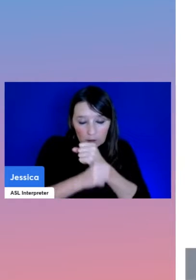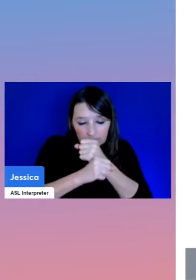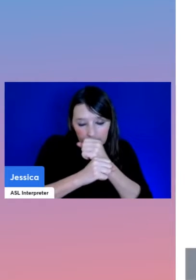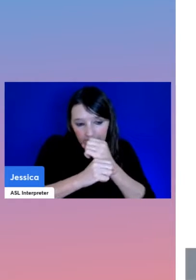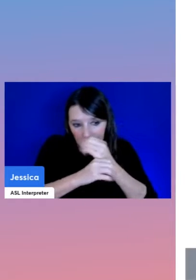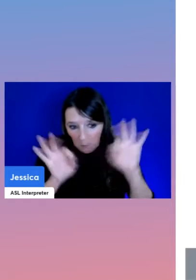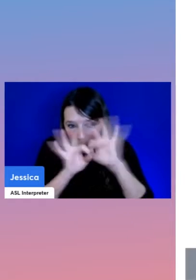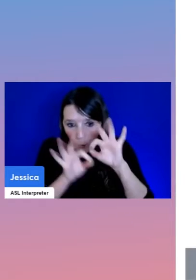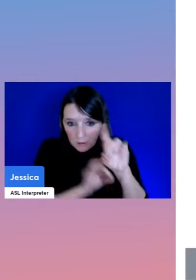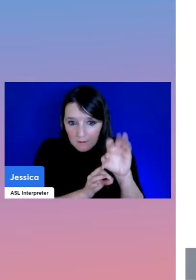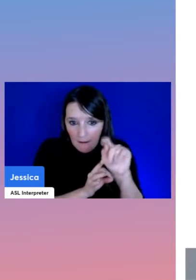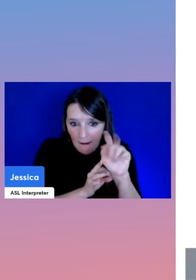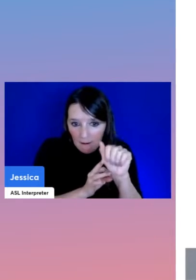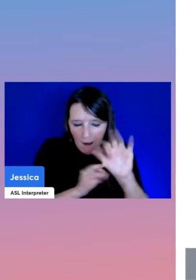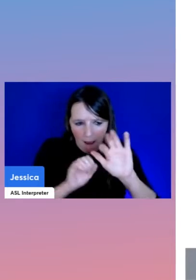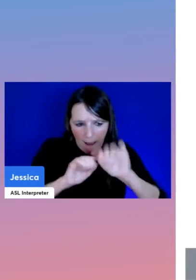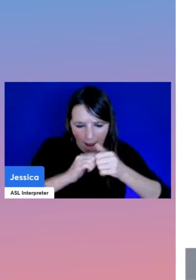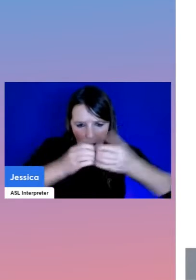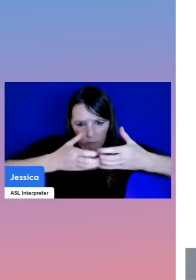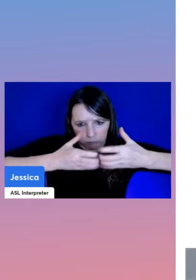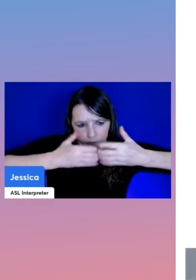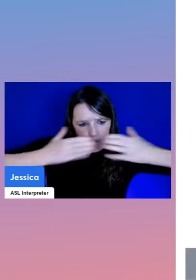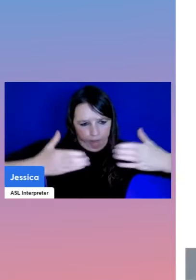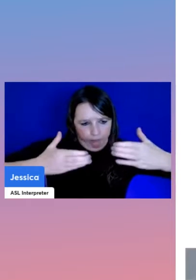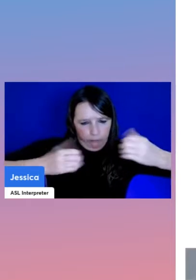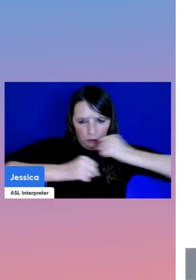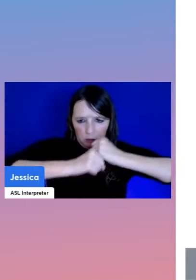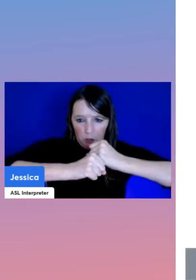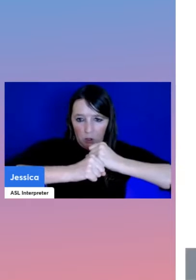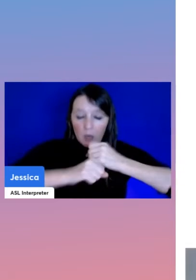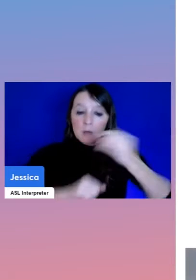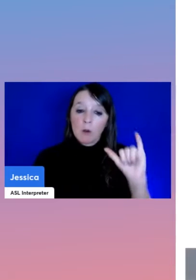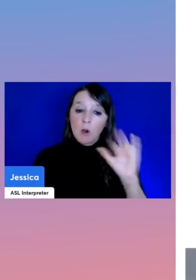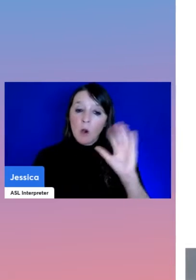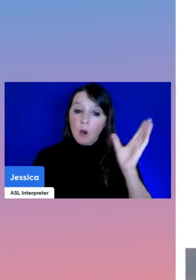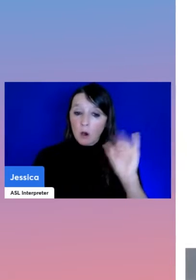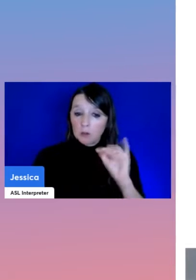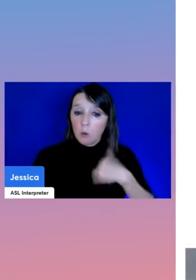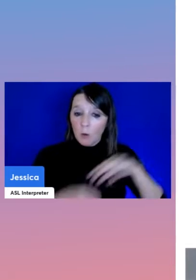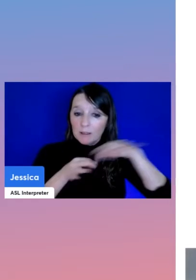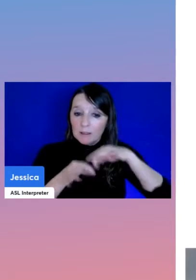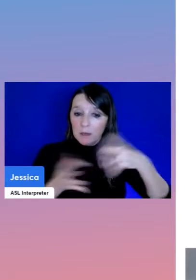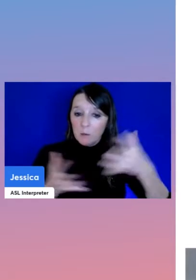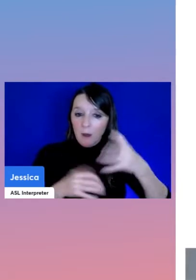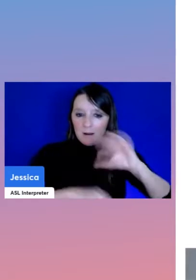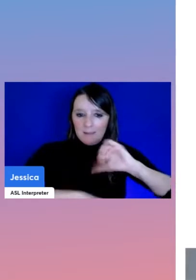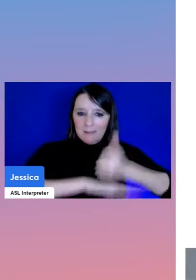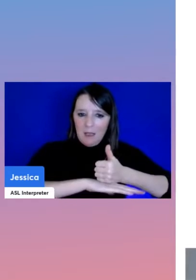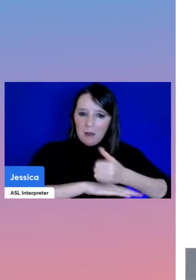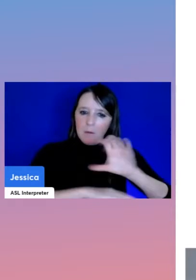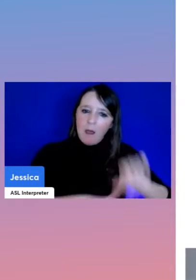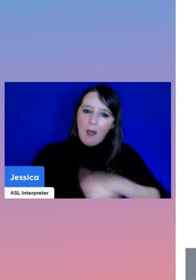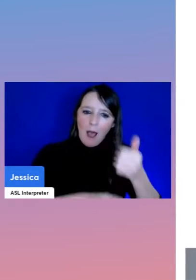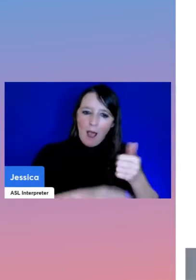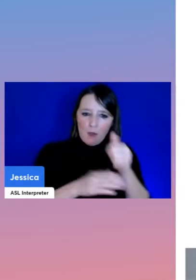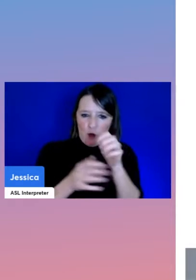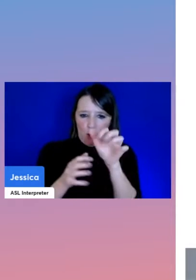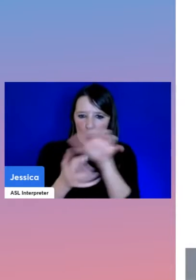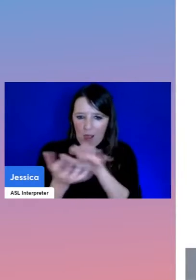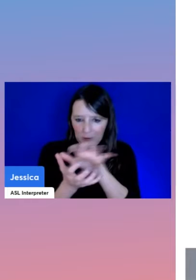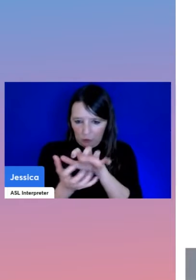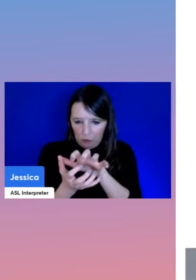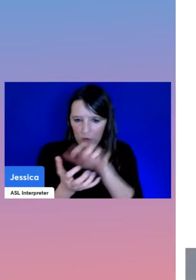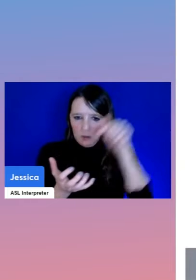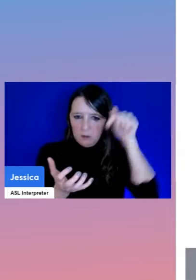But our exploration doesn't end there. We'll also examine the setup of another Vault cluster, one that employs